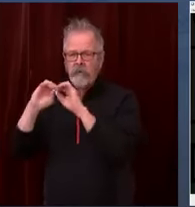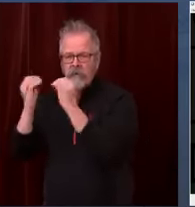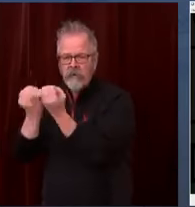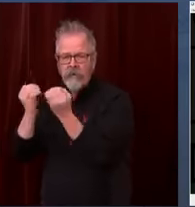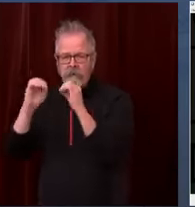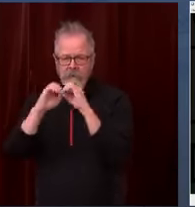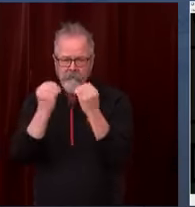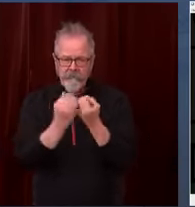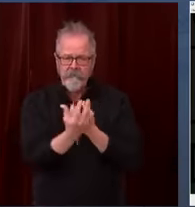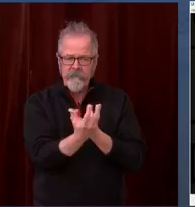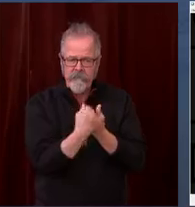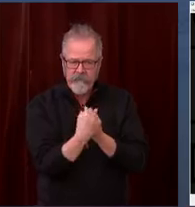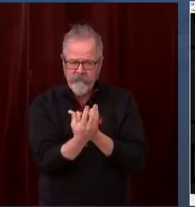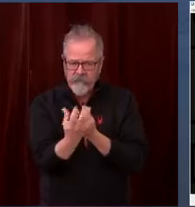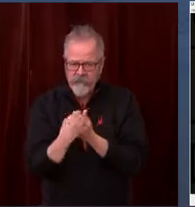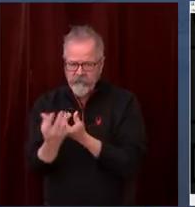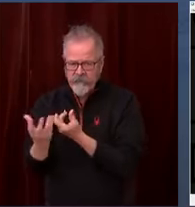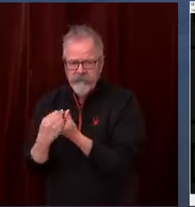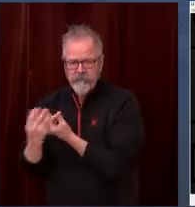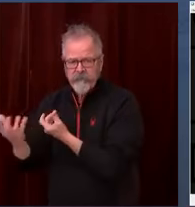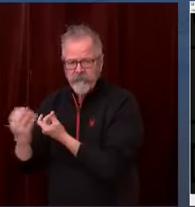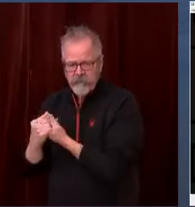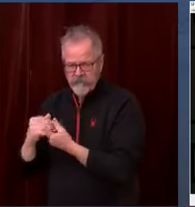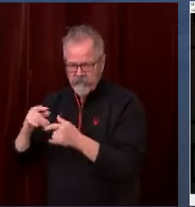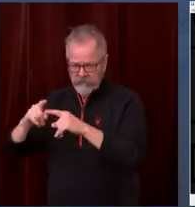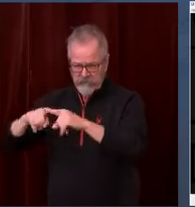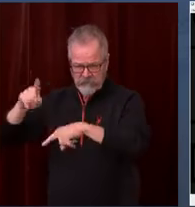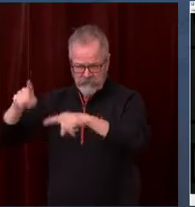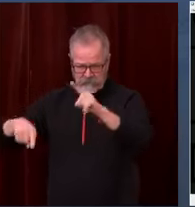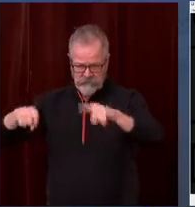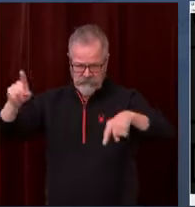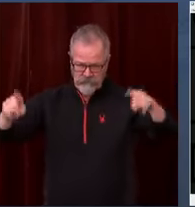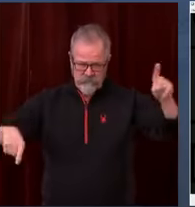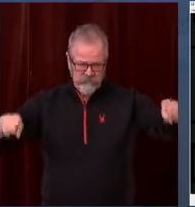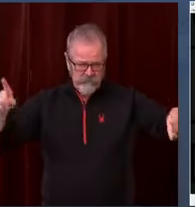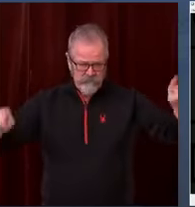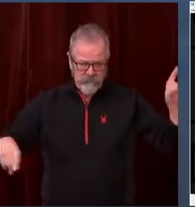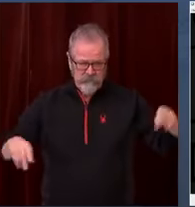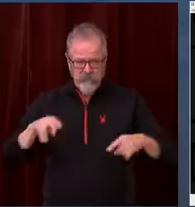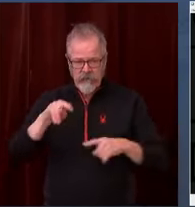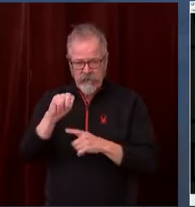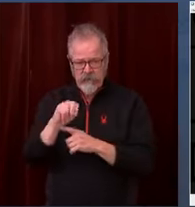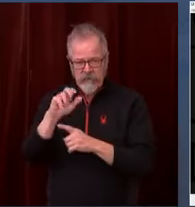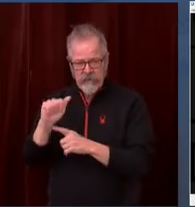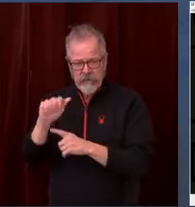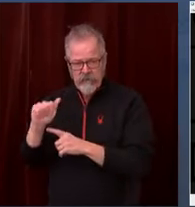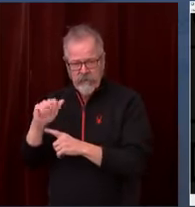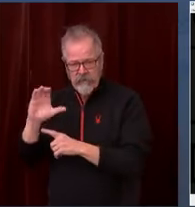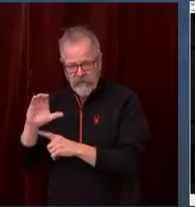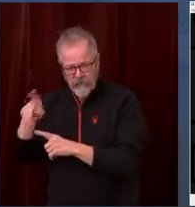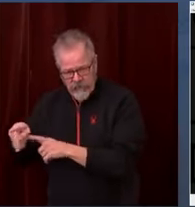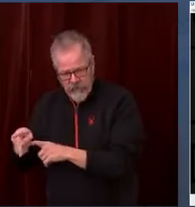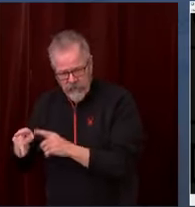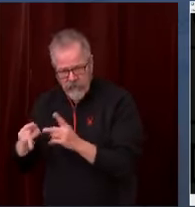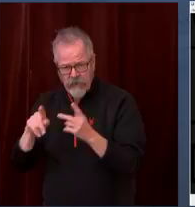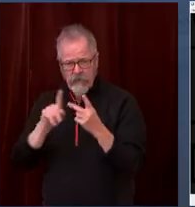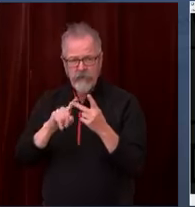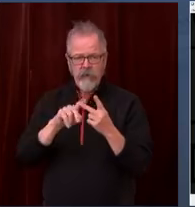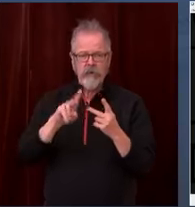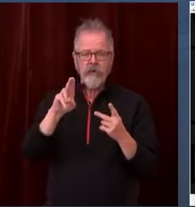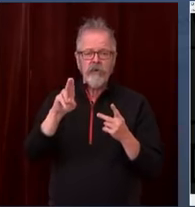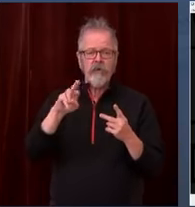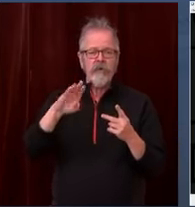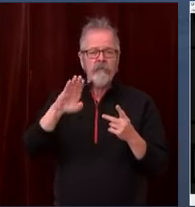behind this wonderful piece of legislation. I asked everyone to stay tuned, track us on ledge.wa.gov. This is House